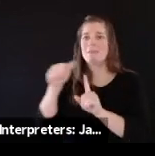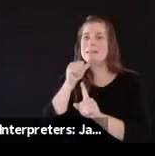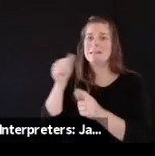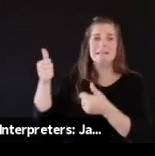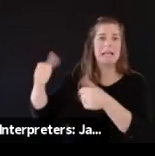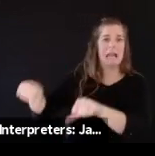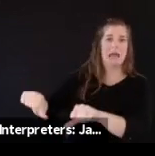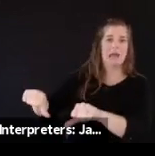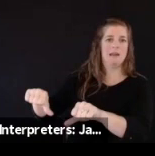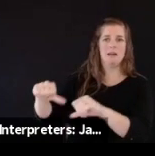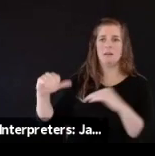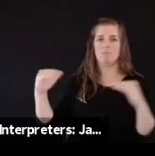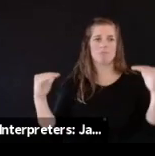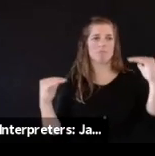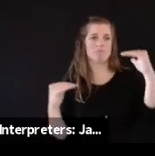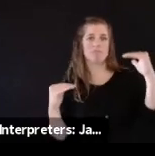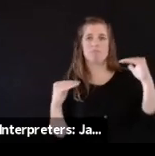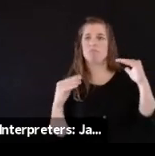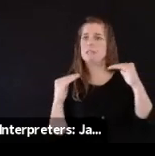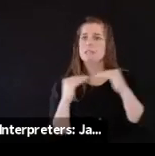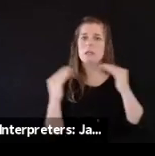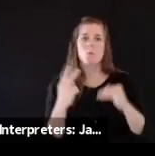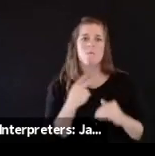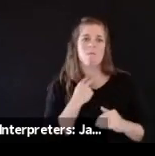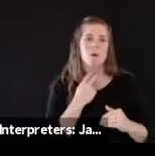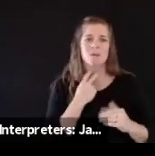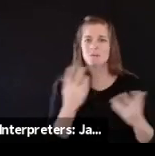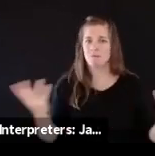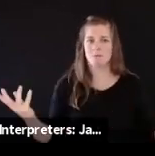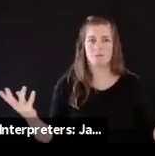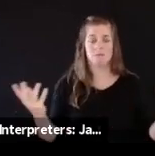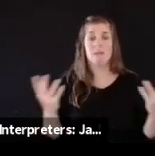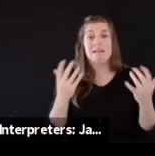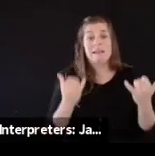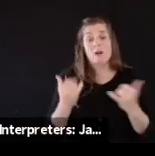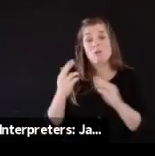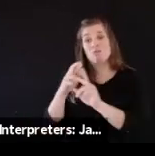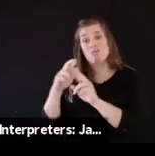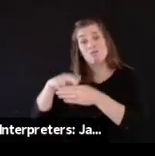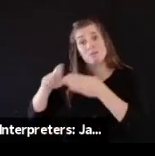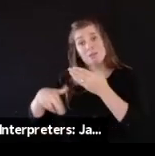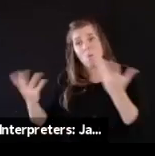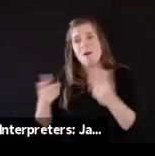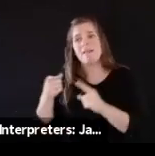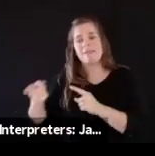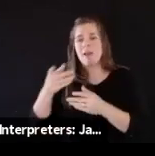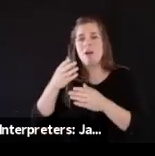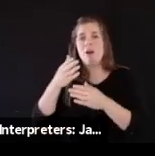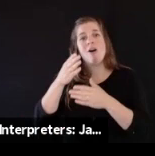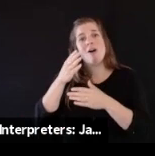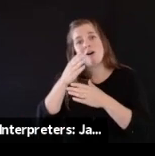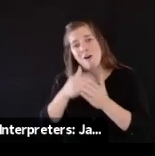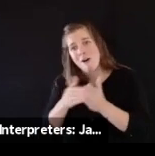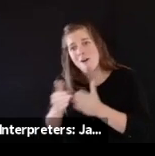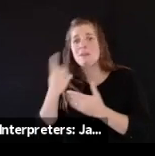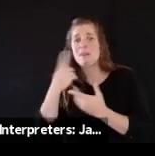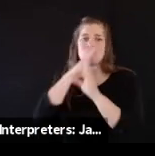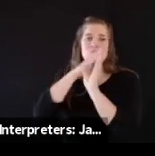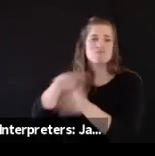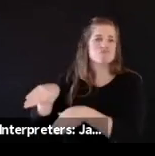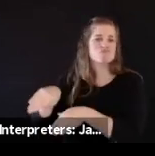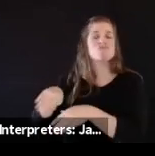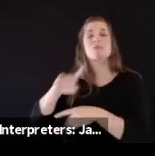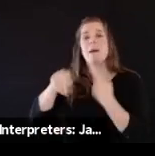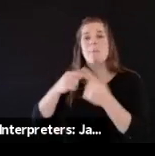fully participate in democracy at all levels. As a result, their voices are too often silenced in conversations about government, from